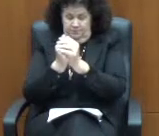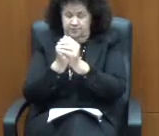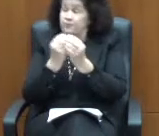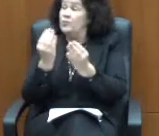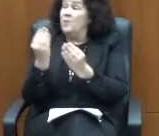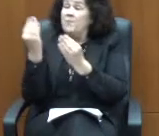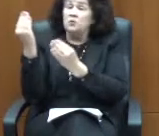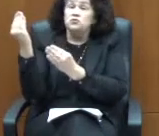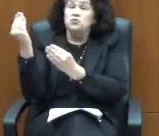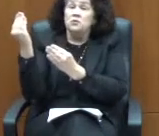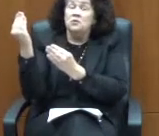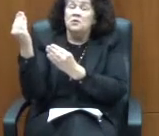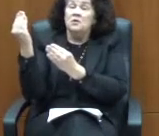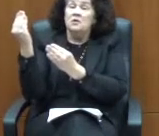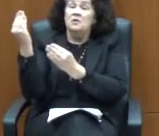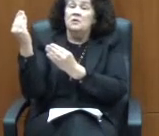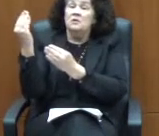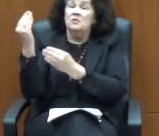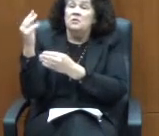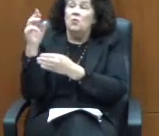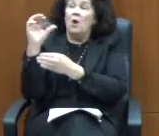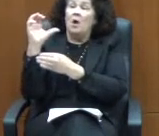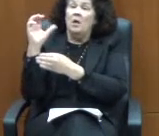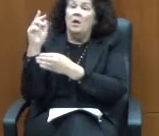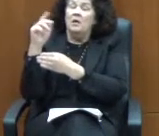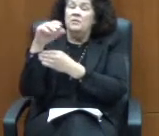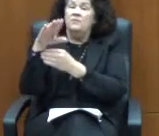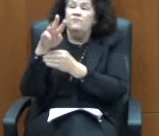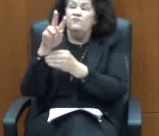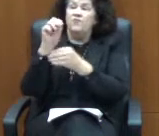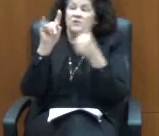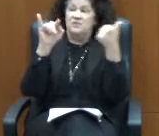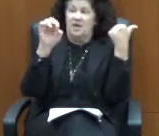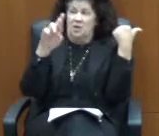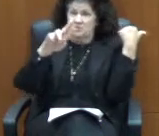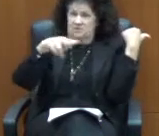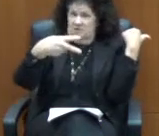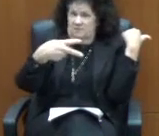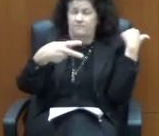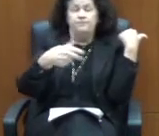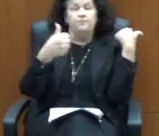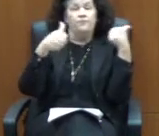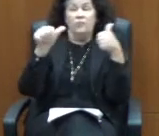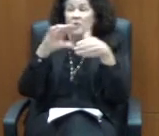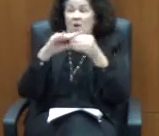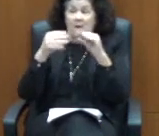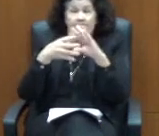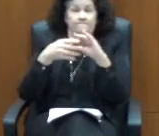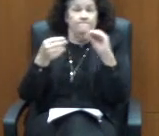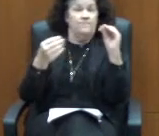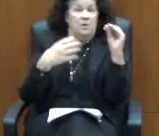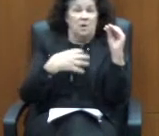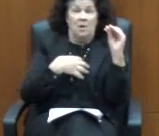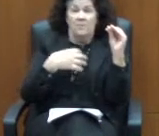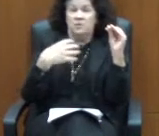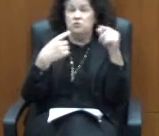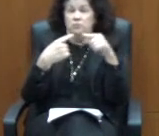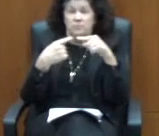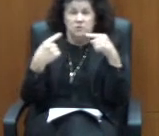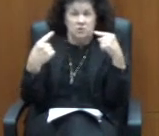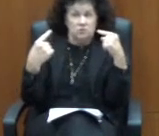Motion. Mr. Rock, second by Ms. Boche. Any comments, recusal, any